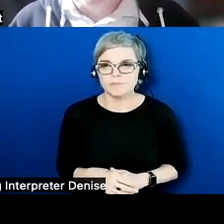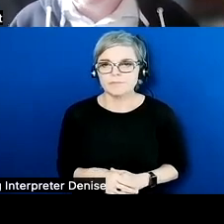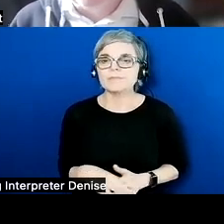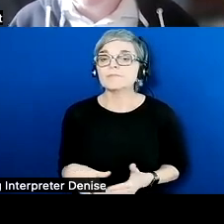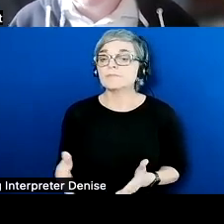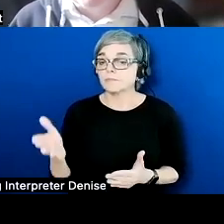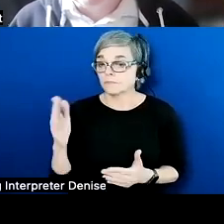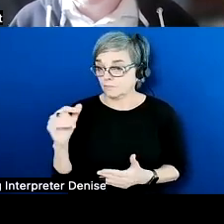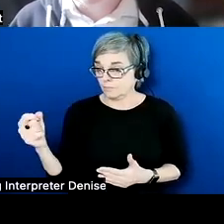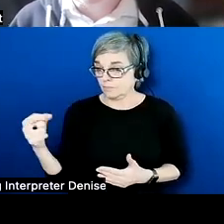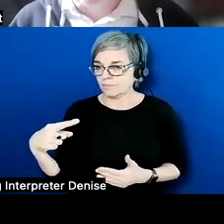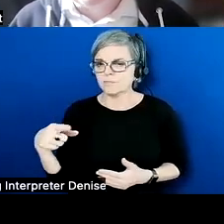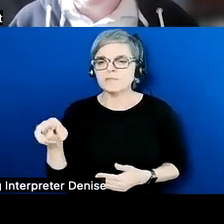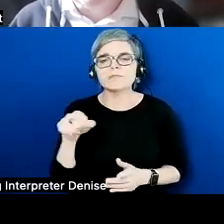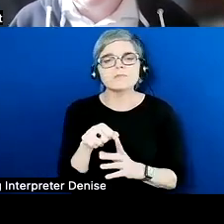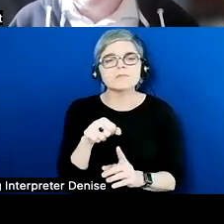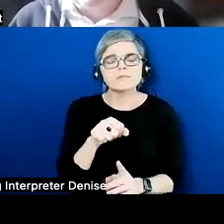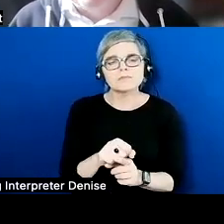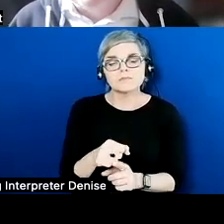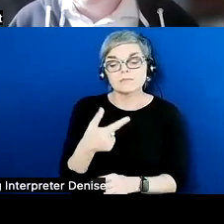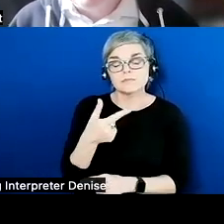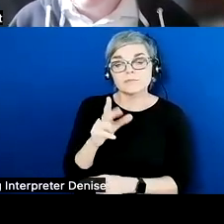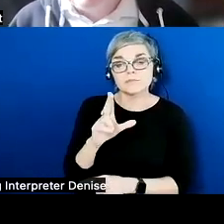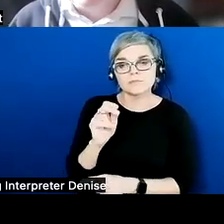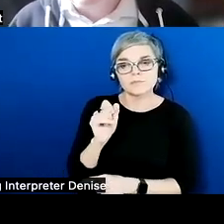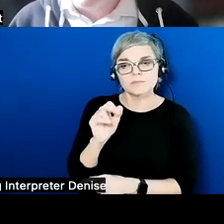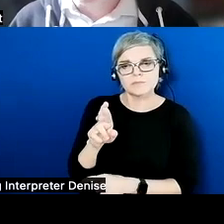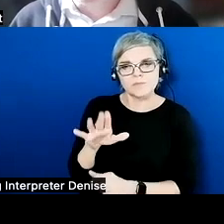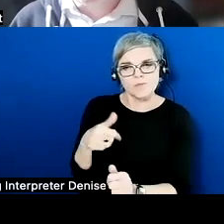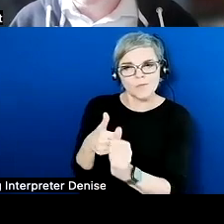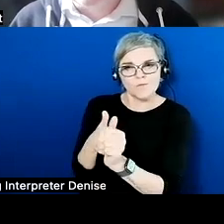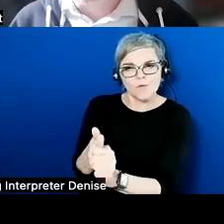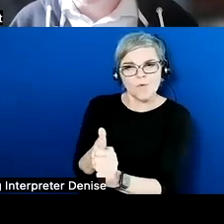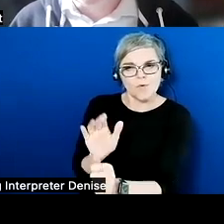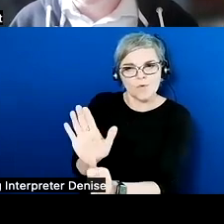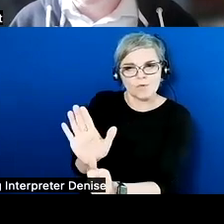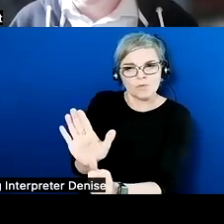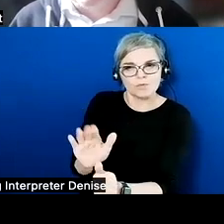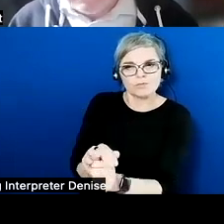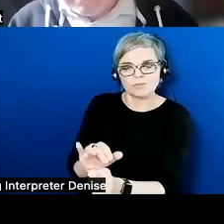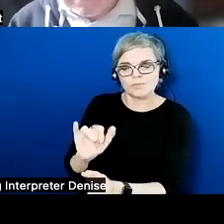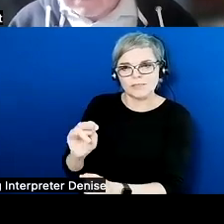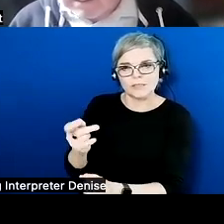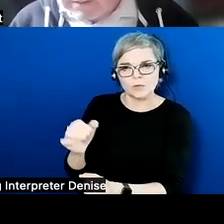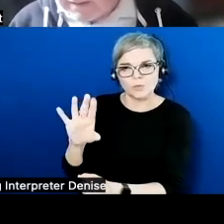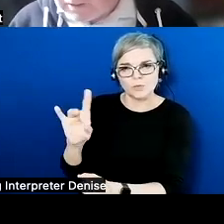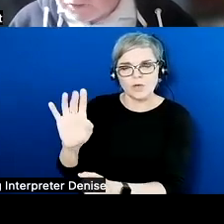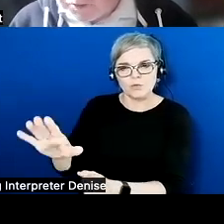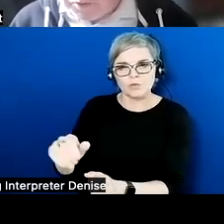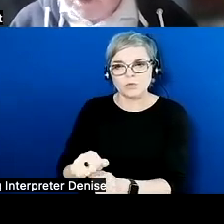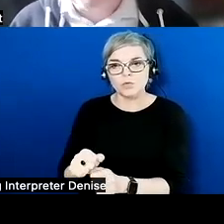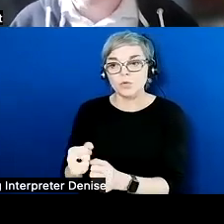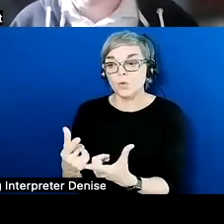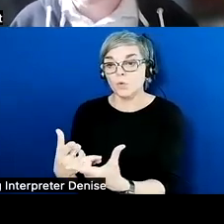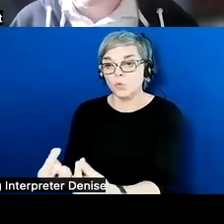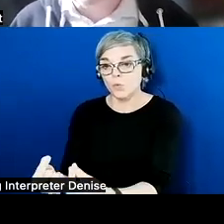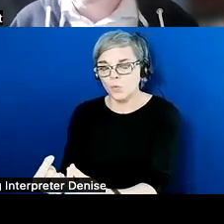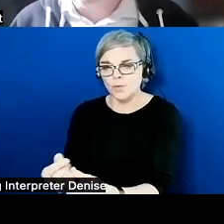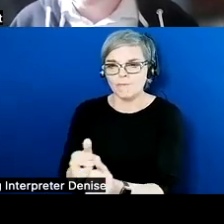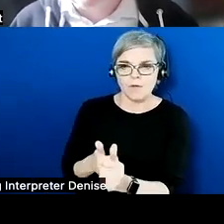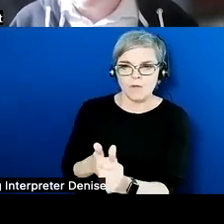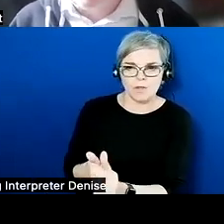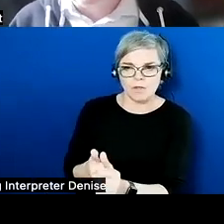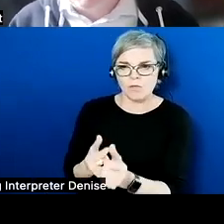Gunnar is following Ingrid's lead in the interaction. That's a contribution from